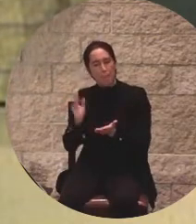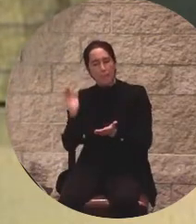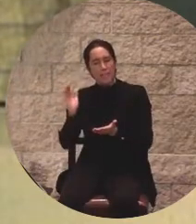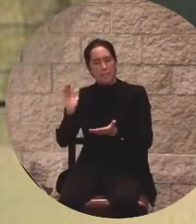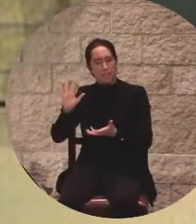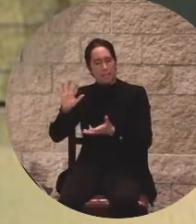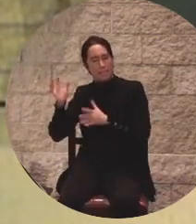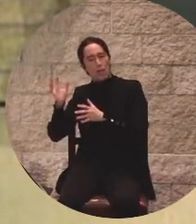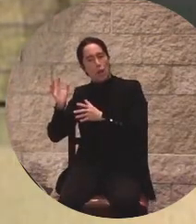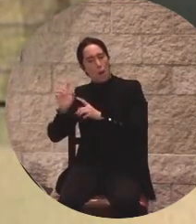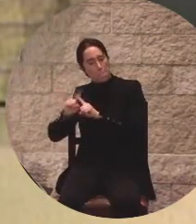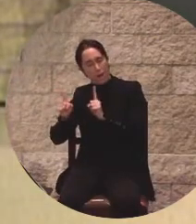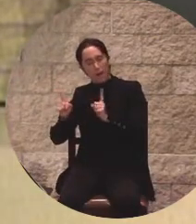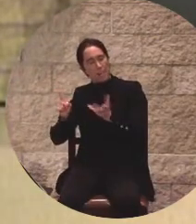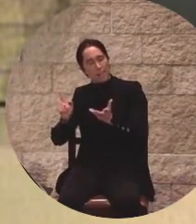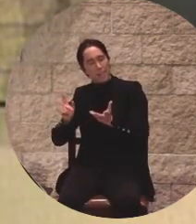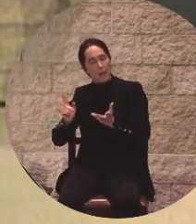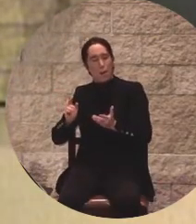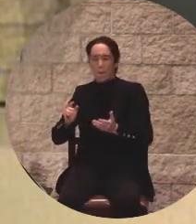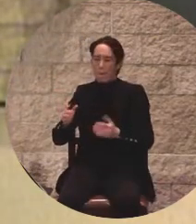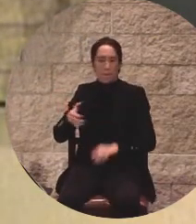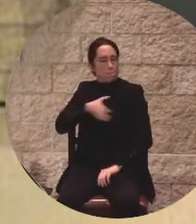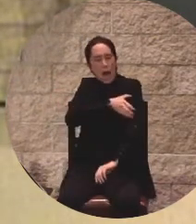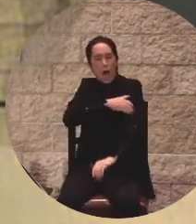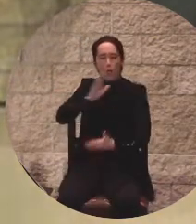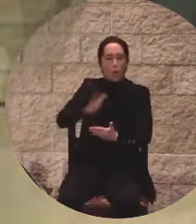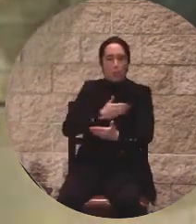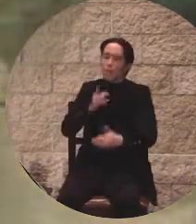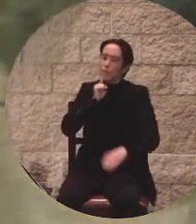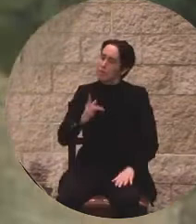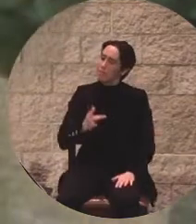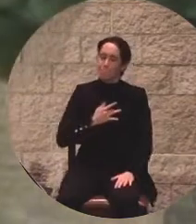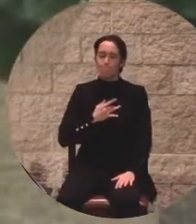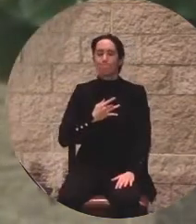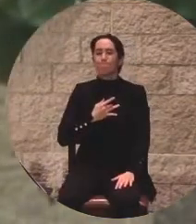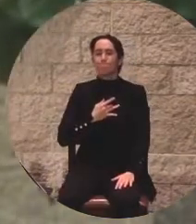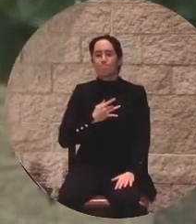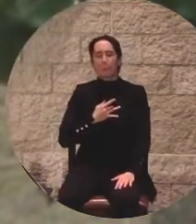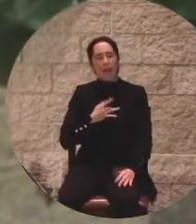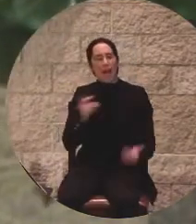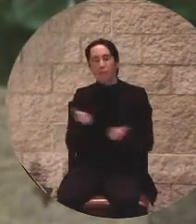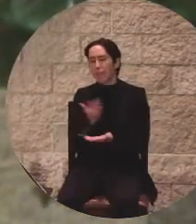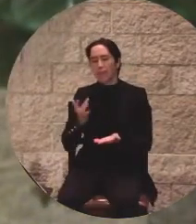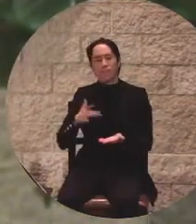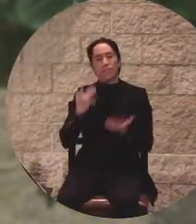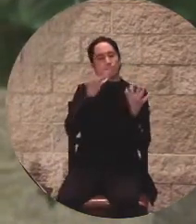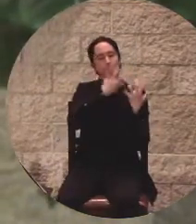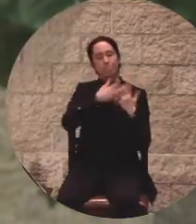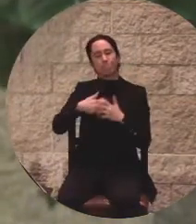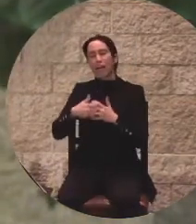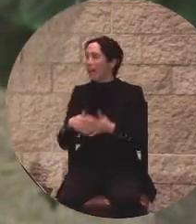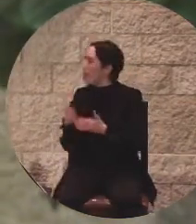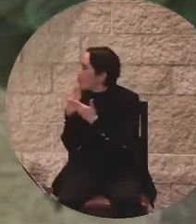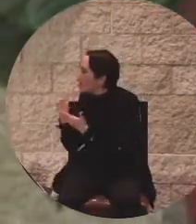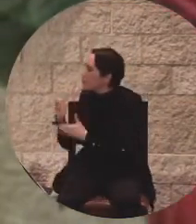harmonizing power of music. It does something to you. Thank you, Lori, Rachel,